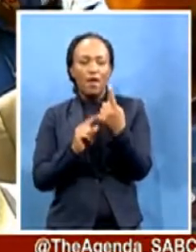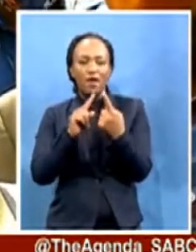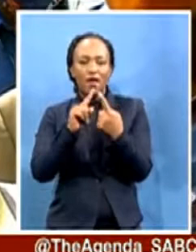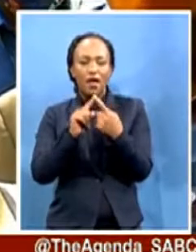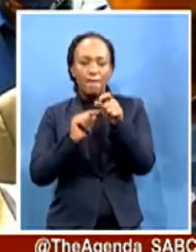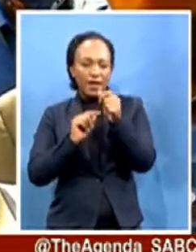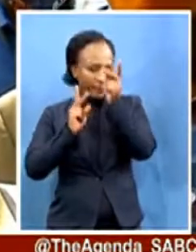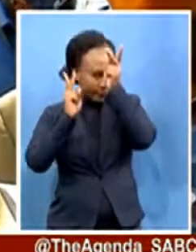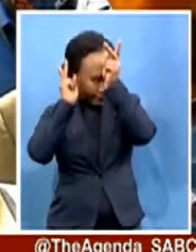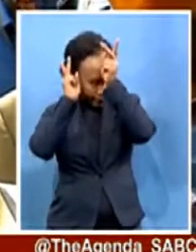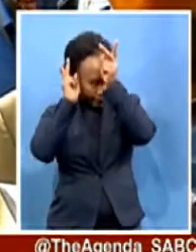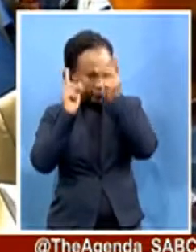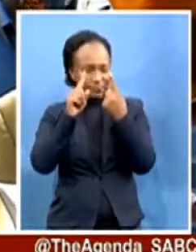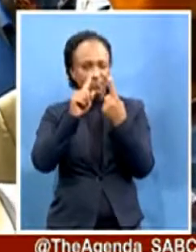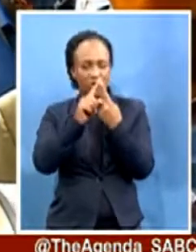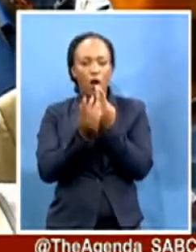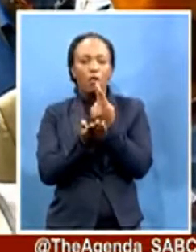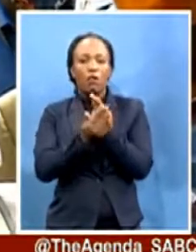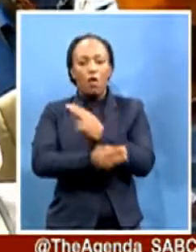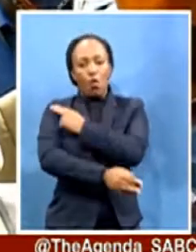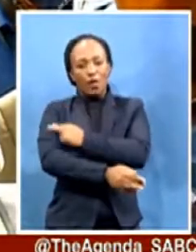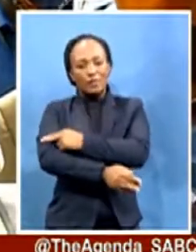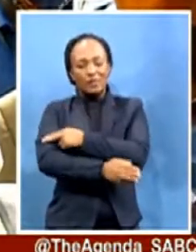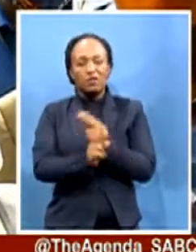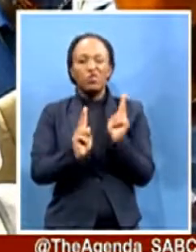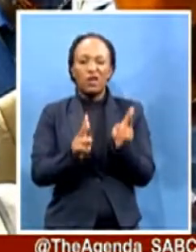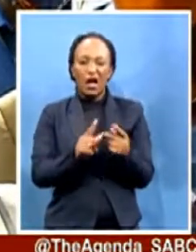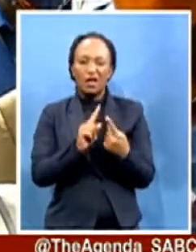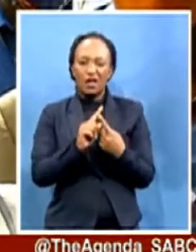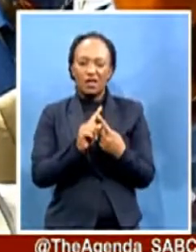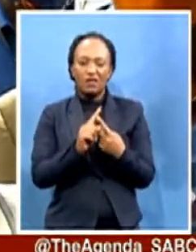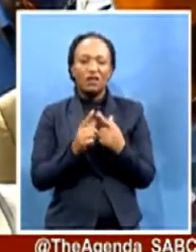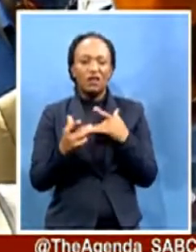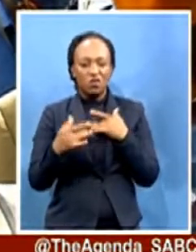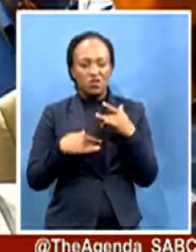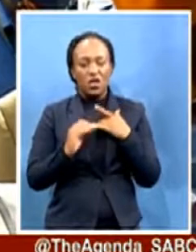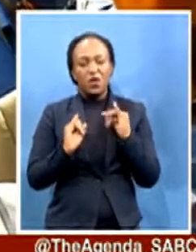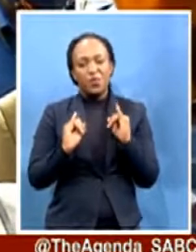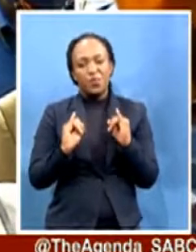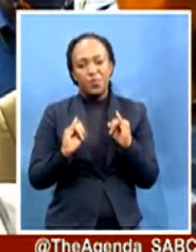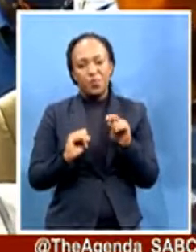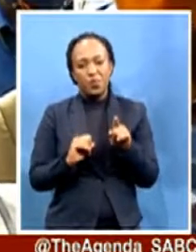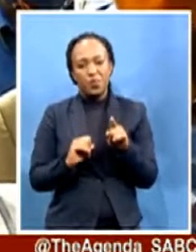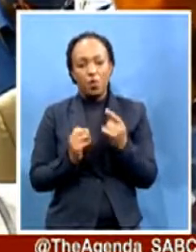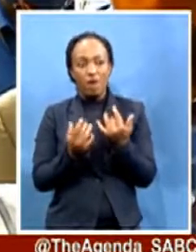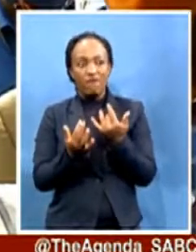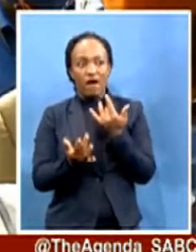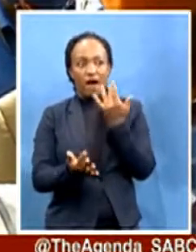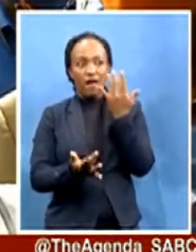concerning. Everywhere where there's a fire, the biggest problem is what we call